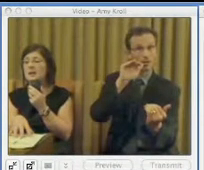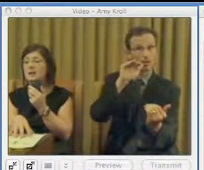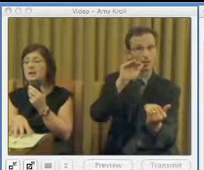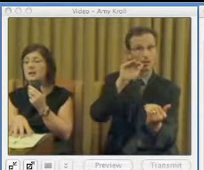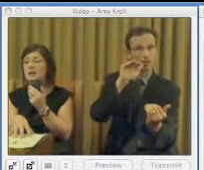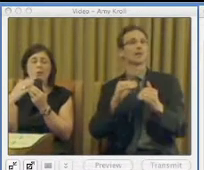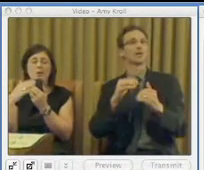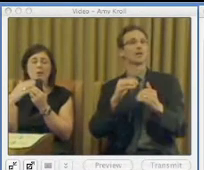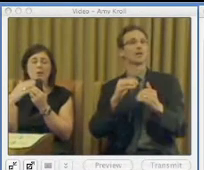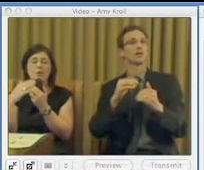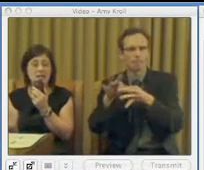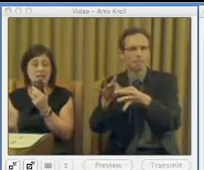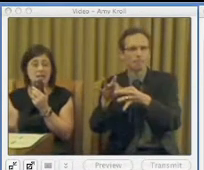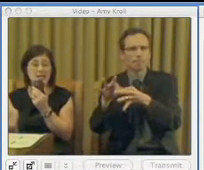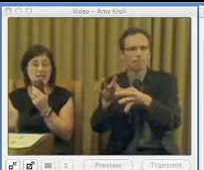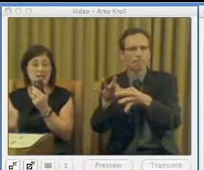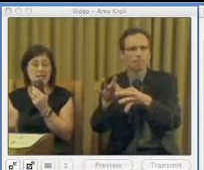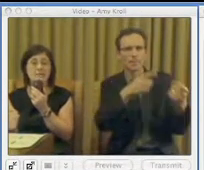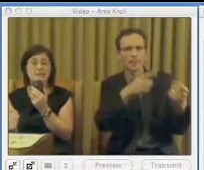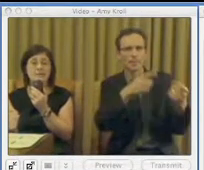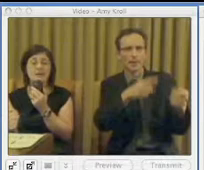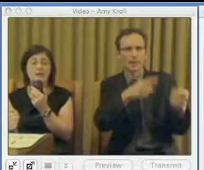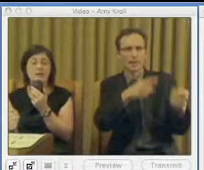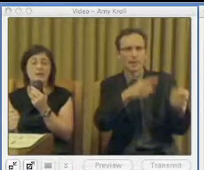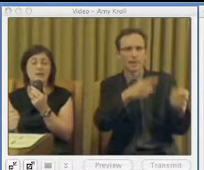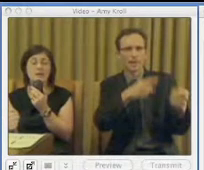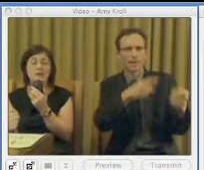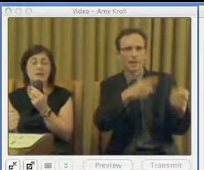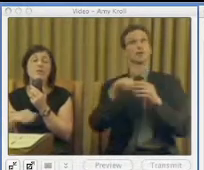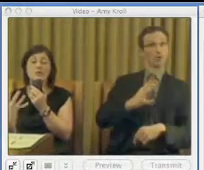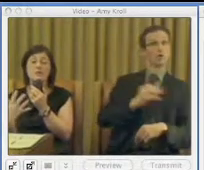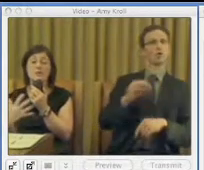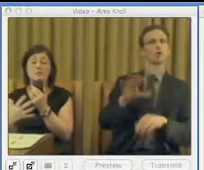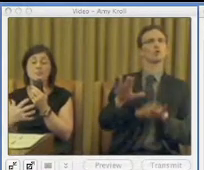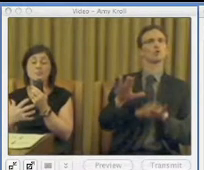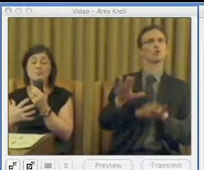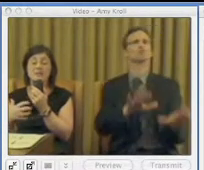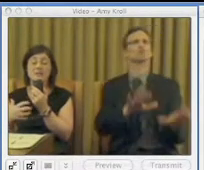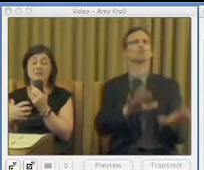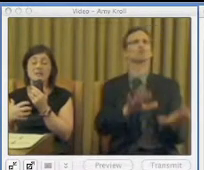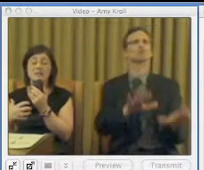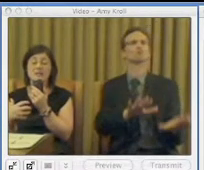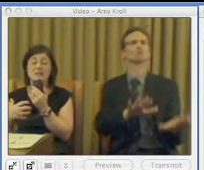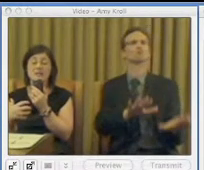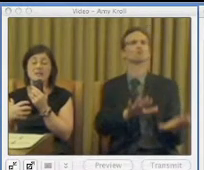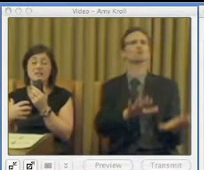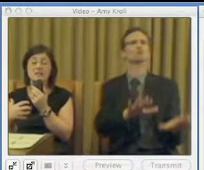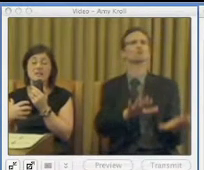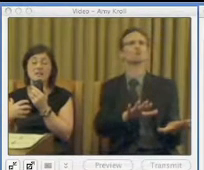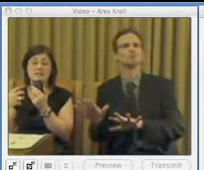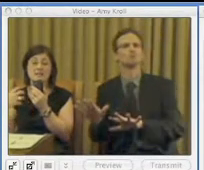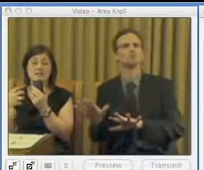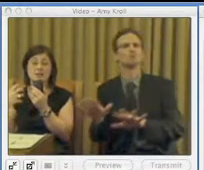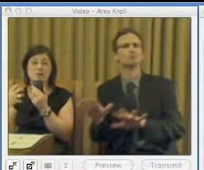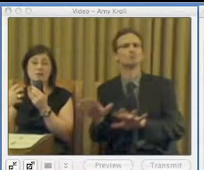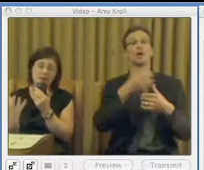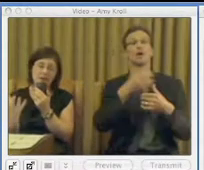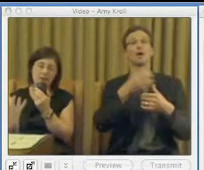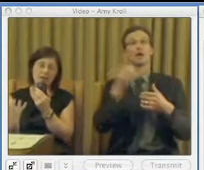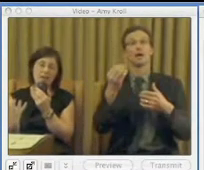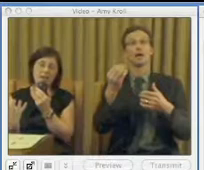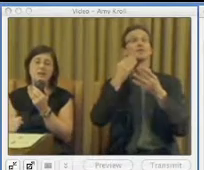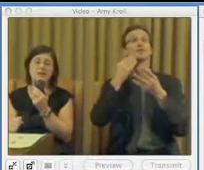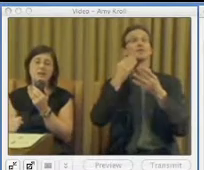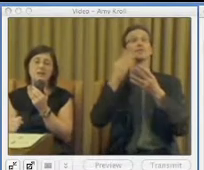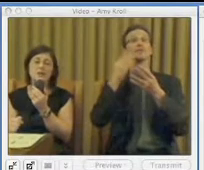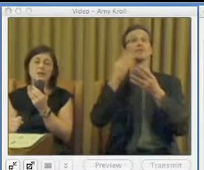And all of that is influenced by how formal the setting is, whether how much of the information presented is oral information, or is